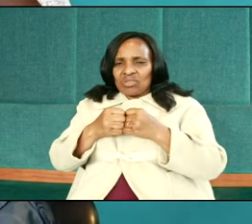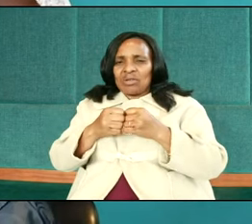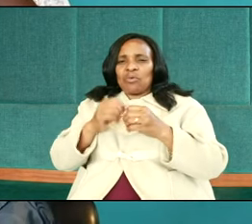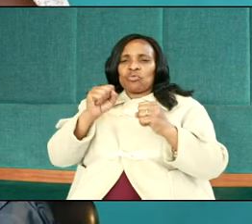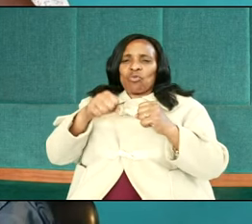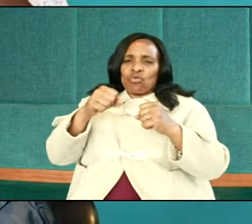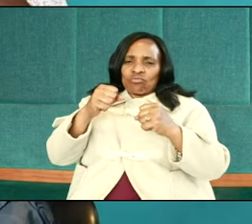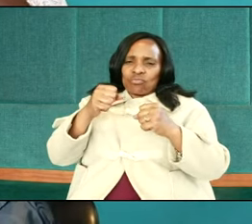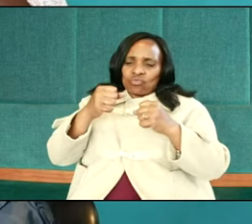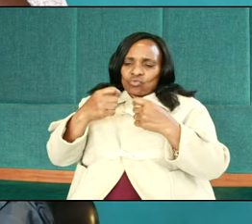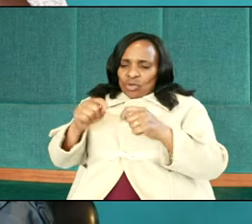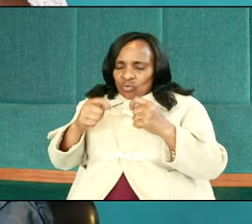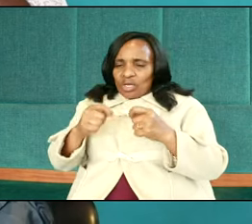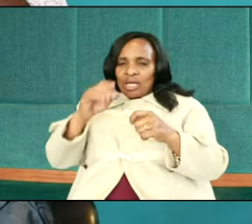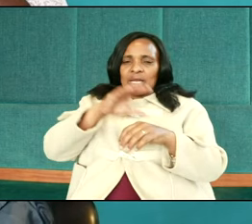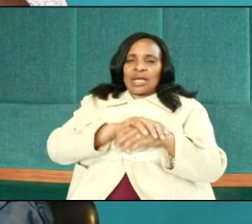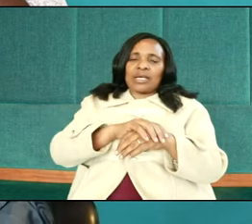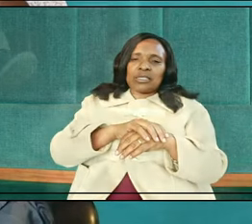know how to.